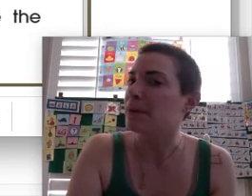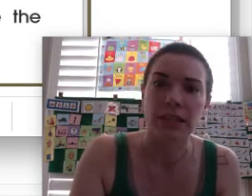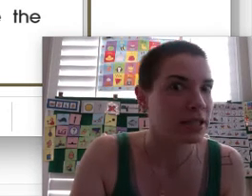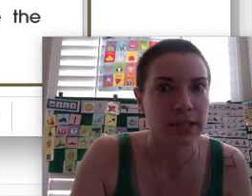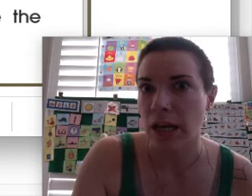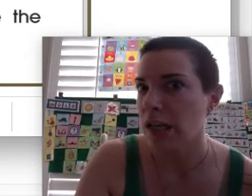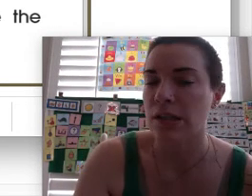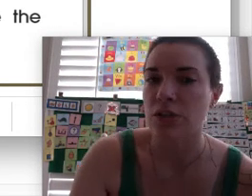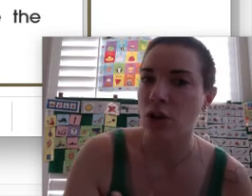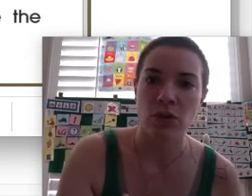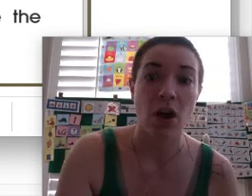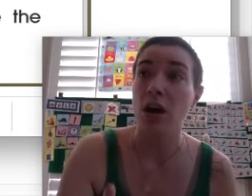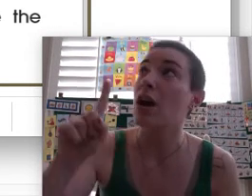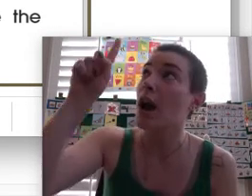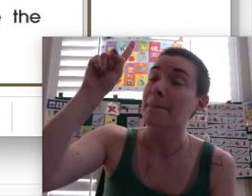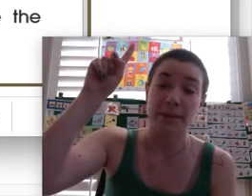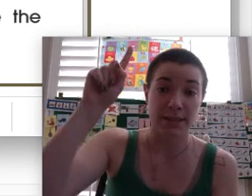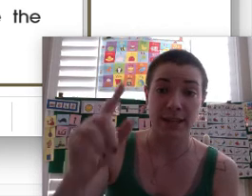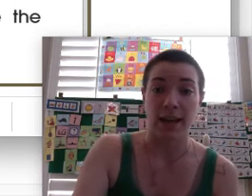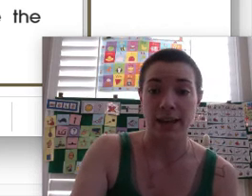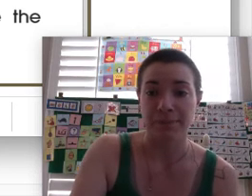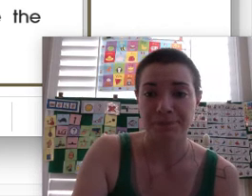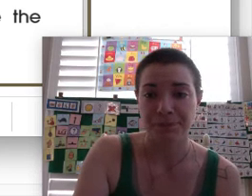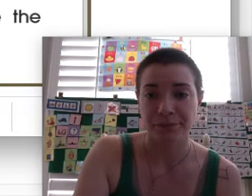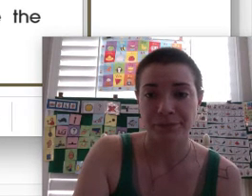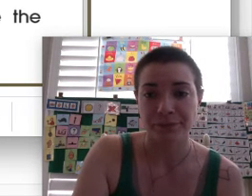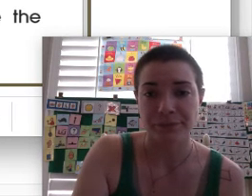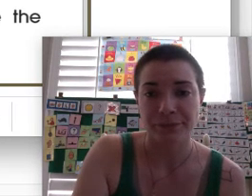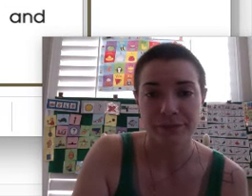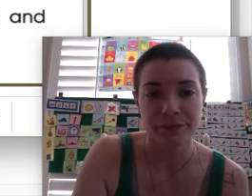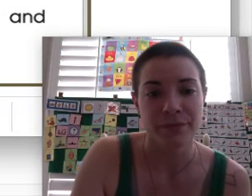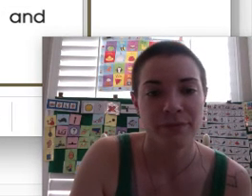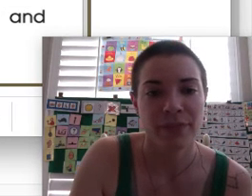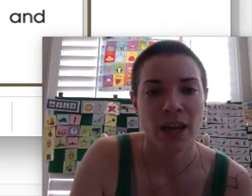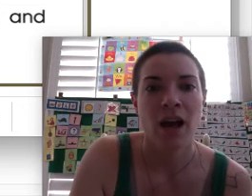outside, but the sun is no longer up in the sky.